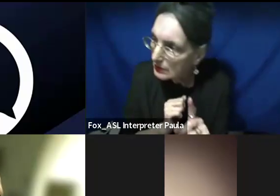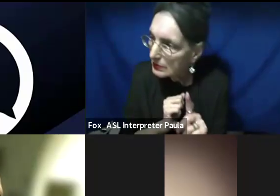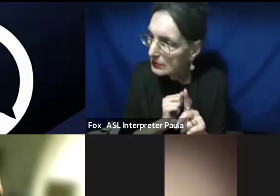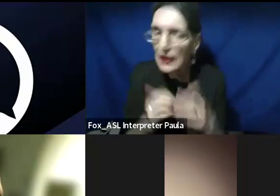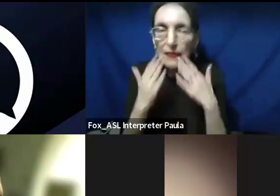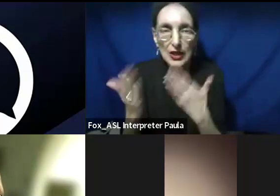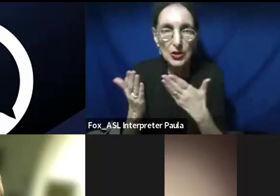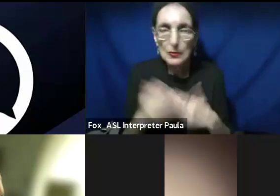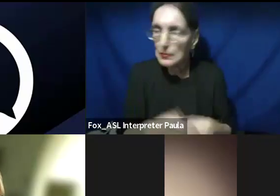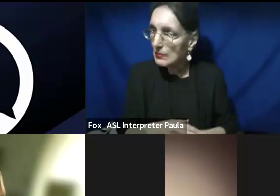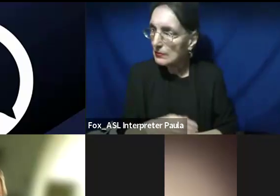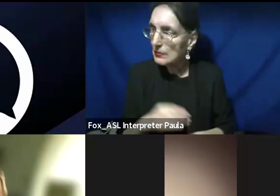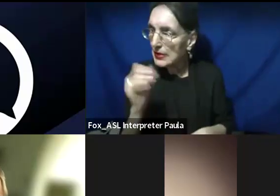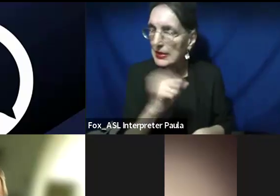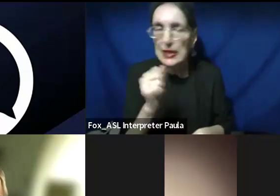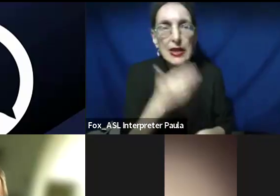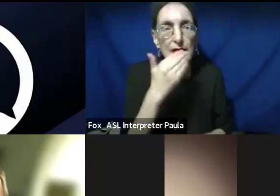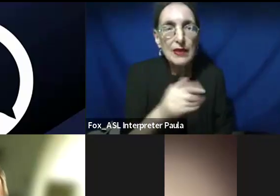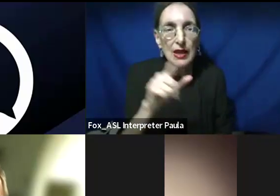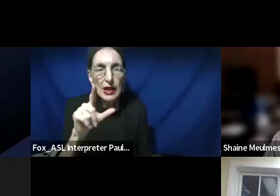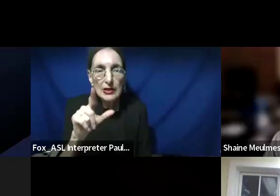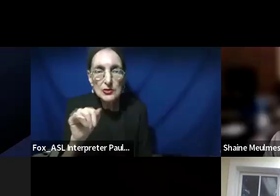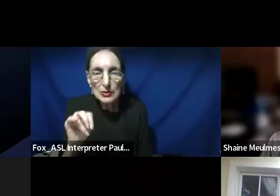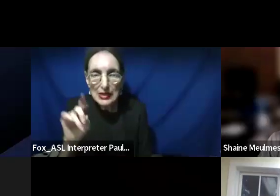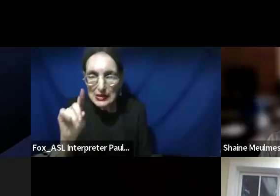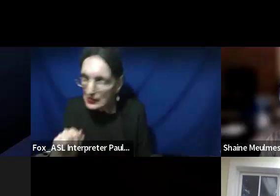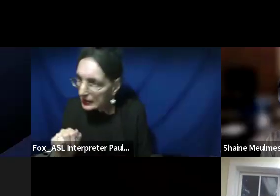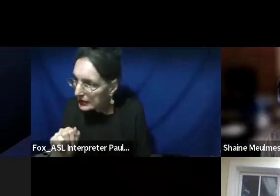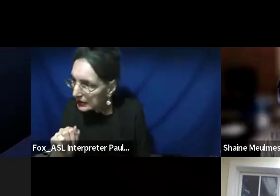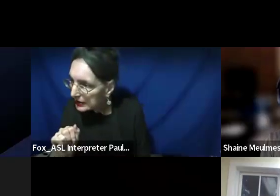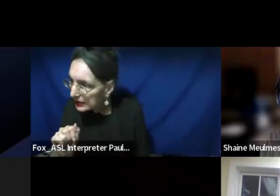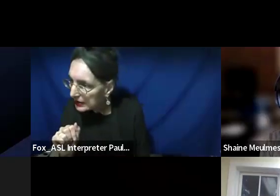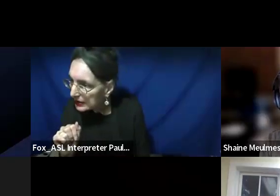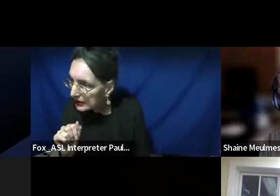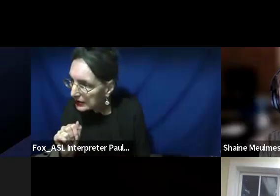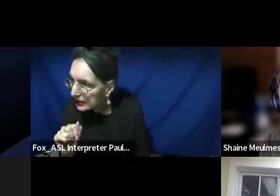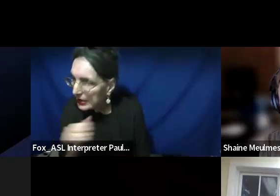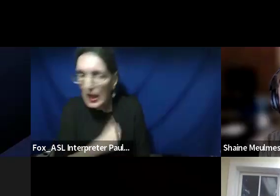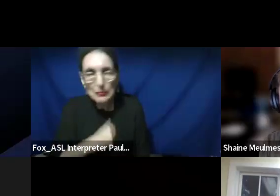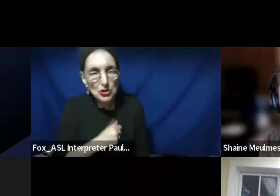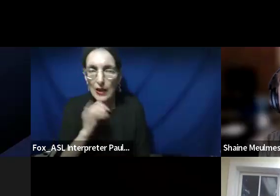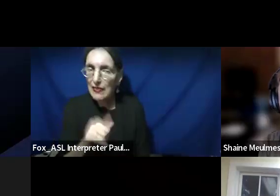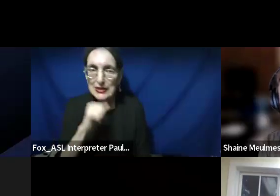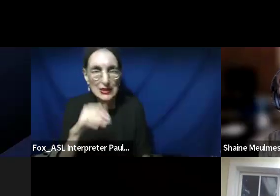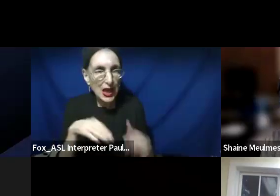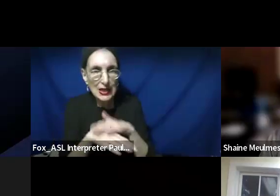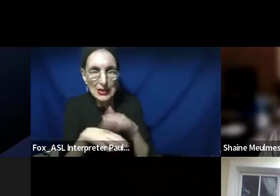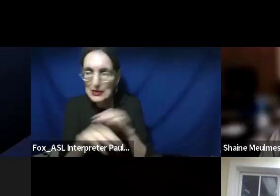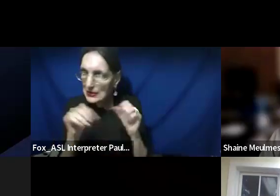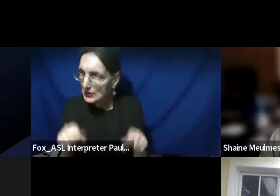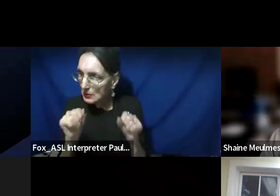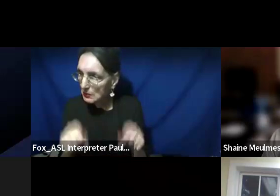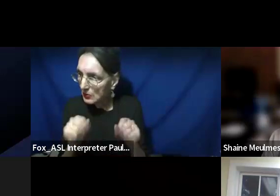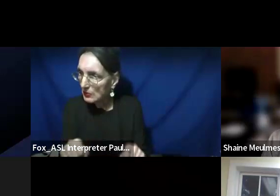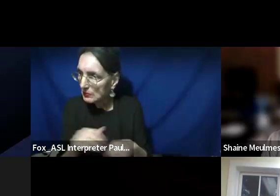Thank you. Yeah, thank you, Linda. And I'm sorry, the poll was not accessible. And if you have any other